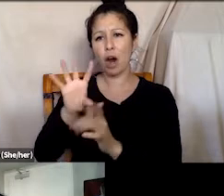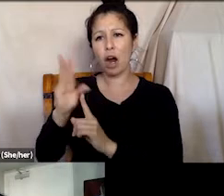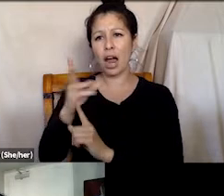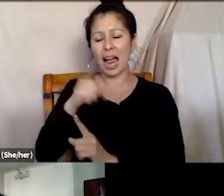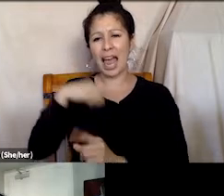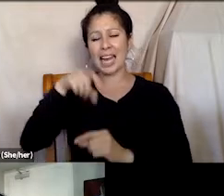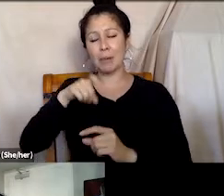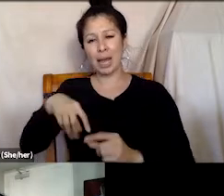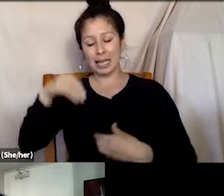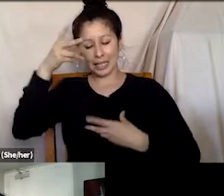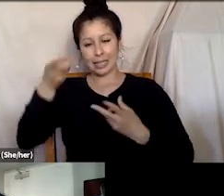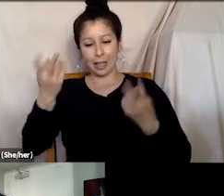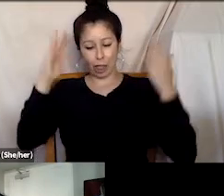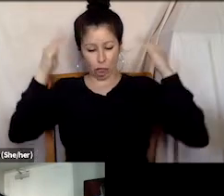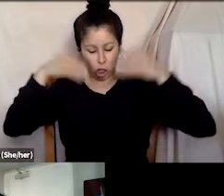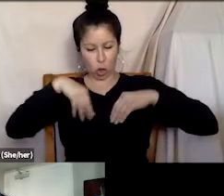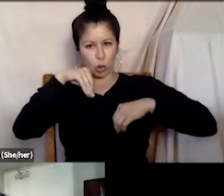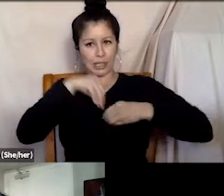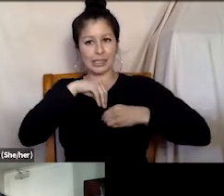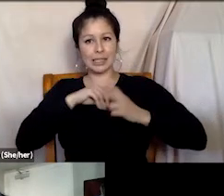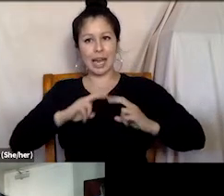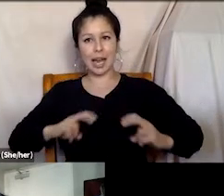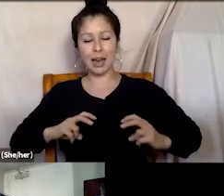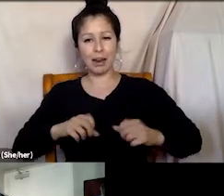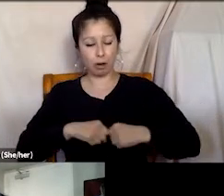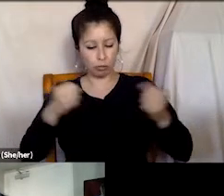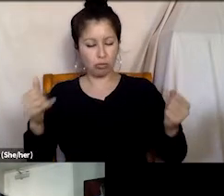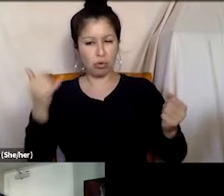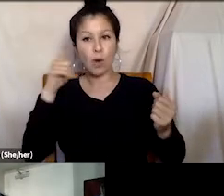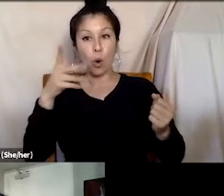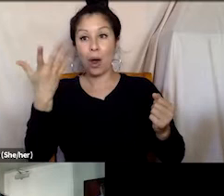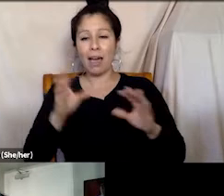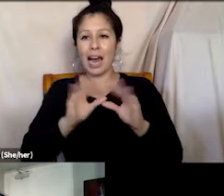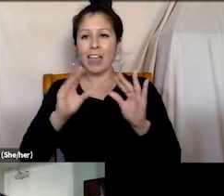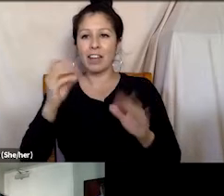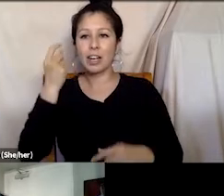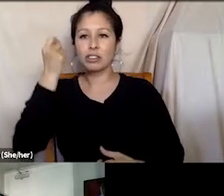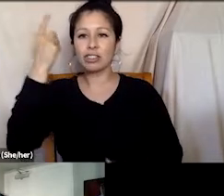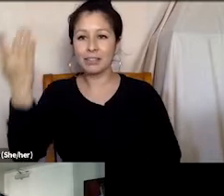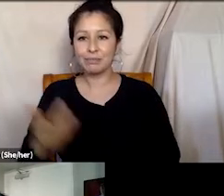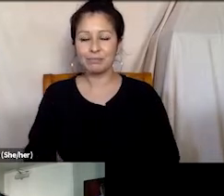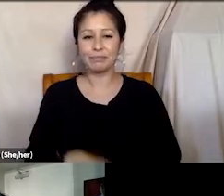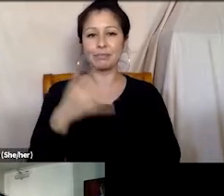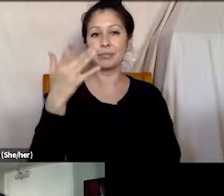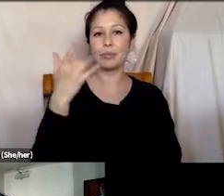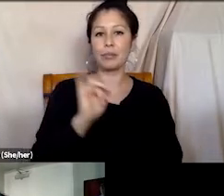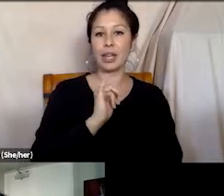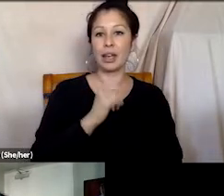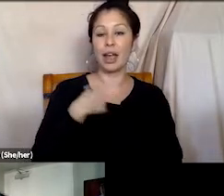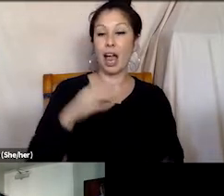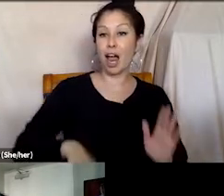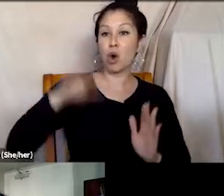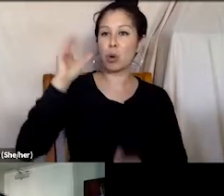for a lot of clarification. So next slide. Because I had grown up in